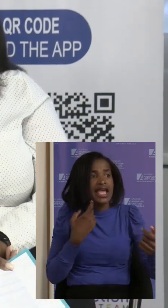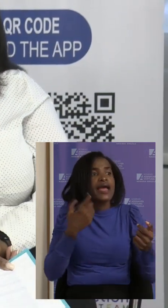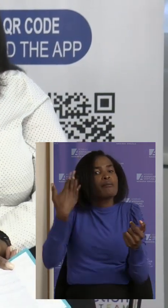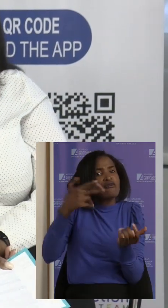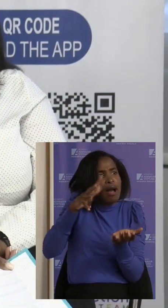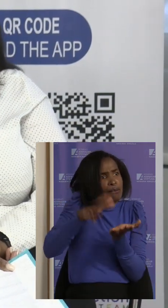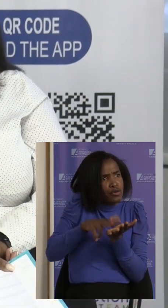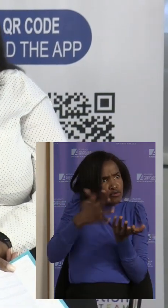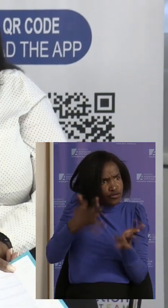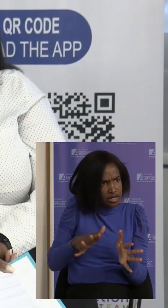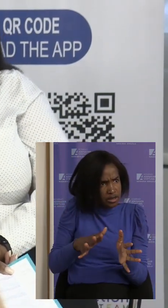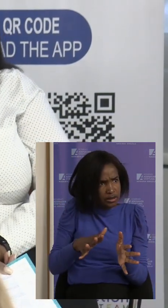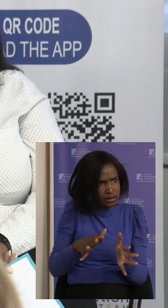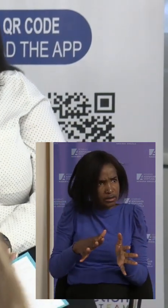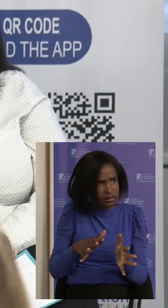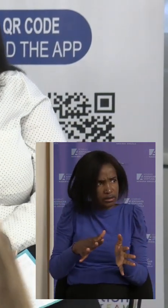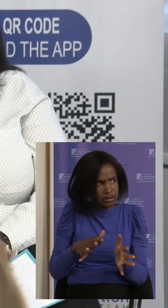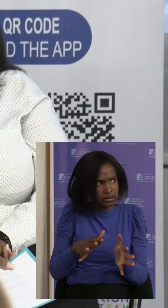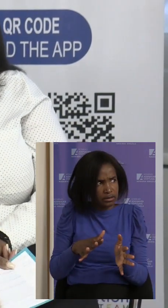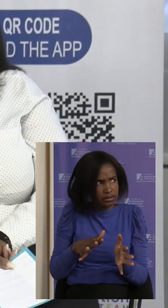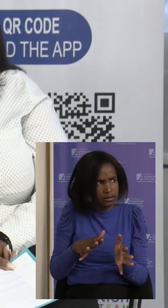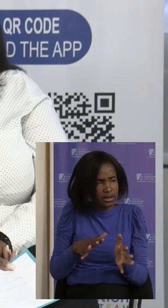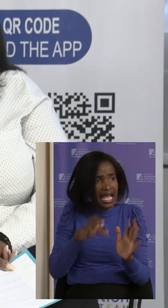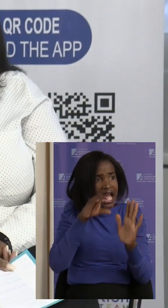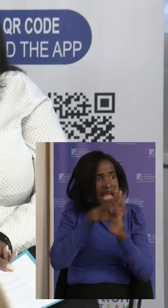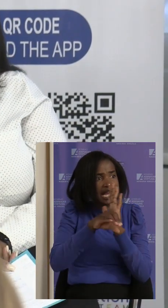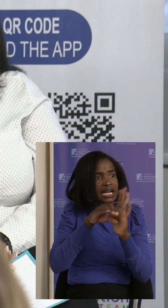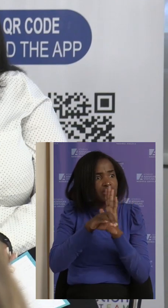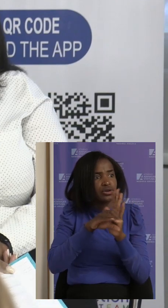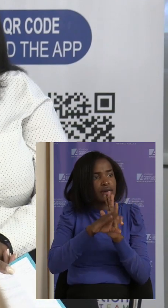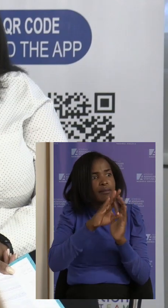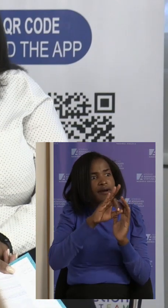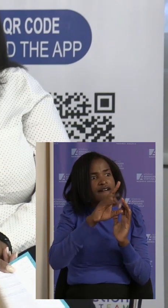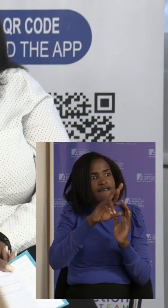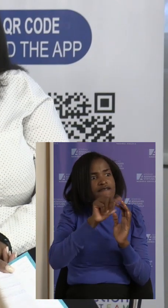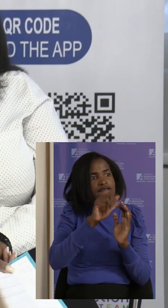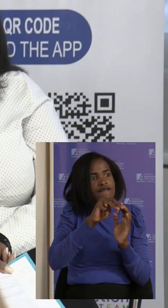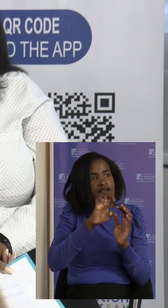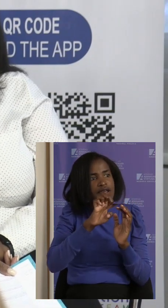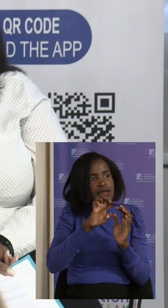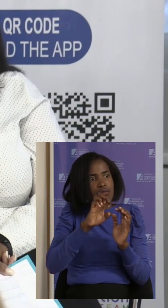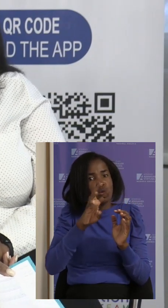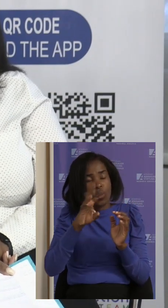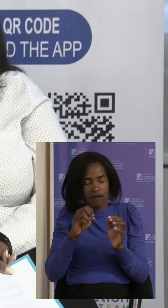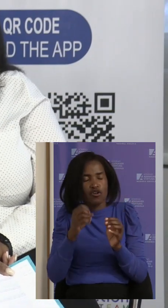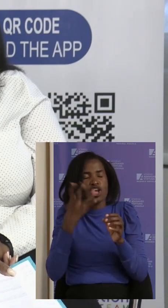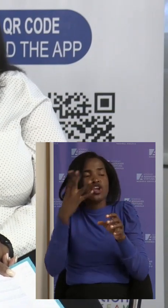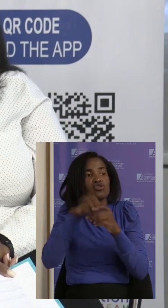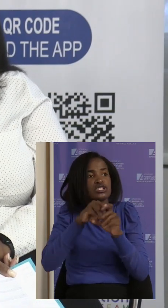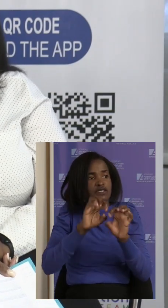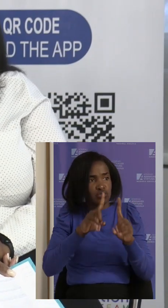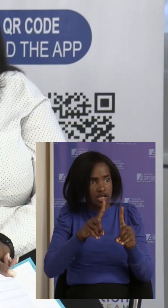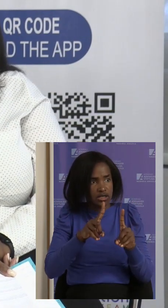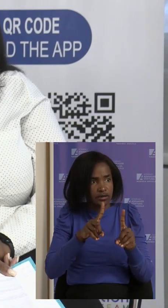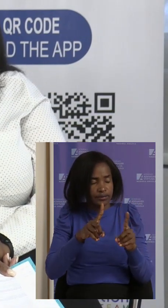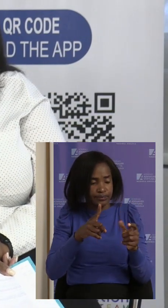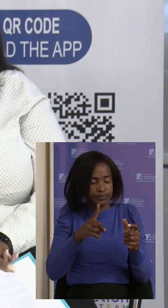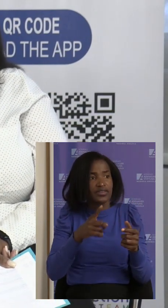approved the curriculum framework for inclusive education, and we have